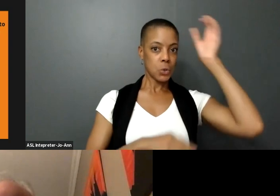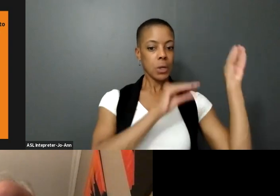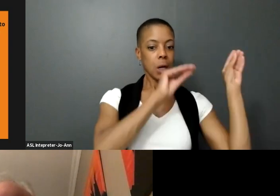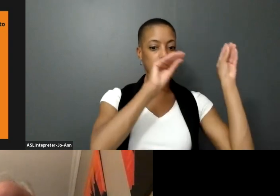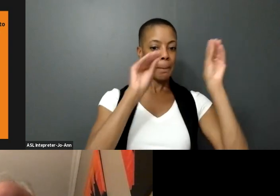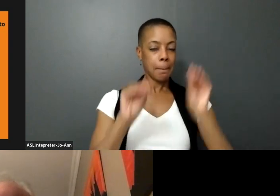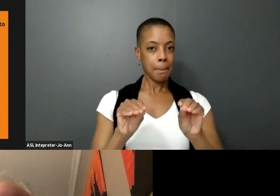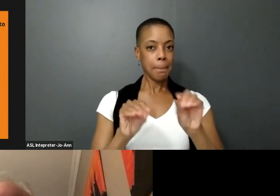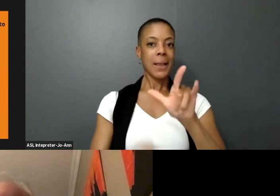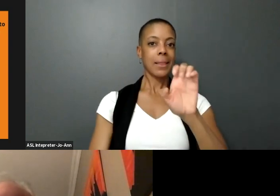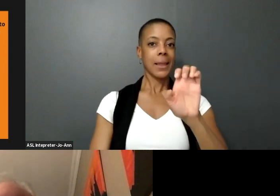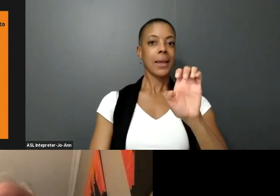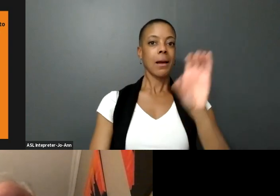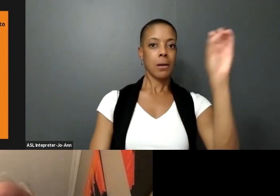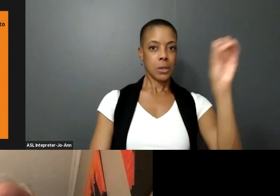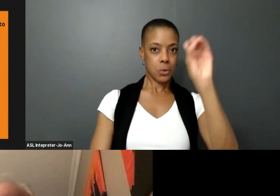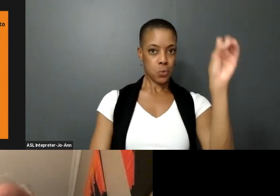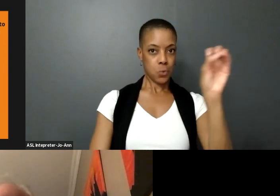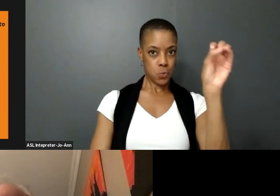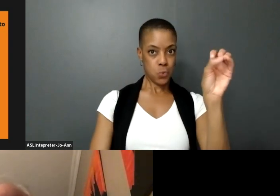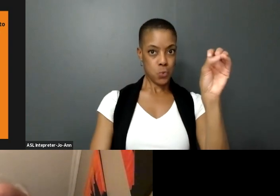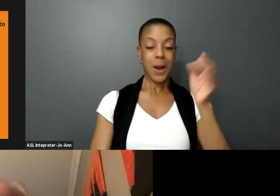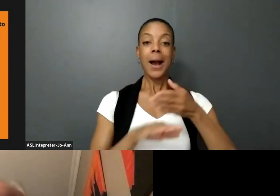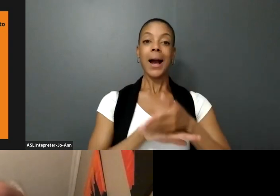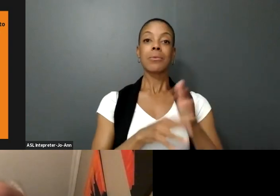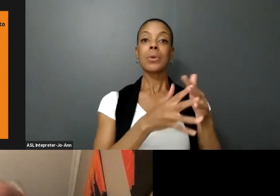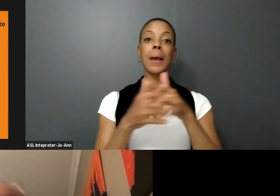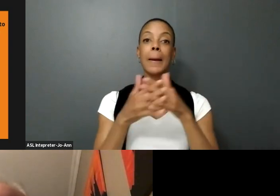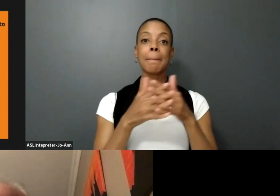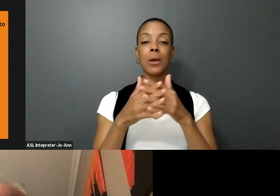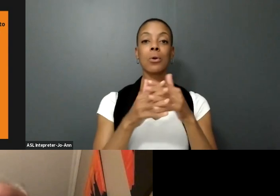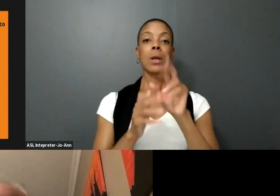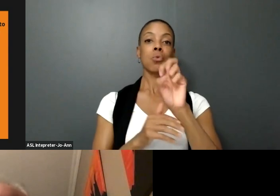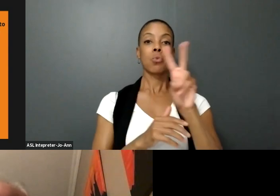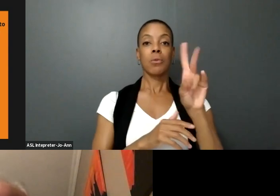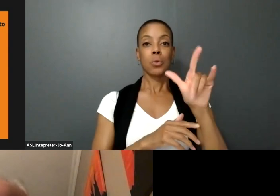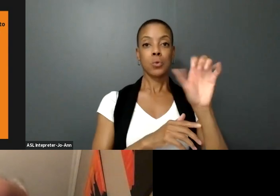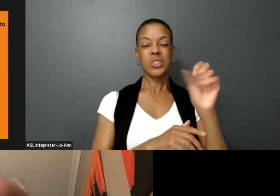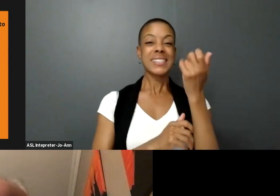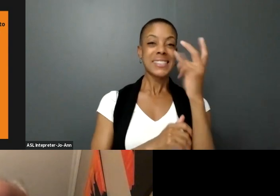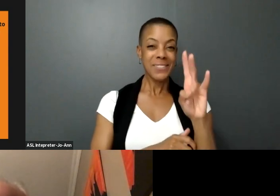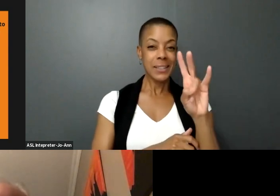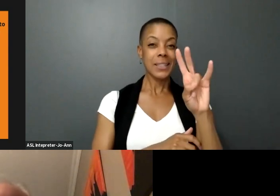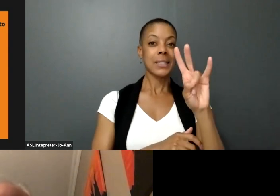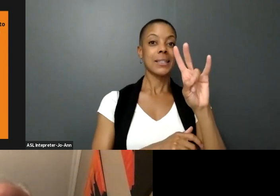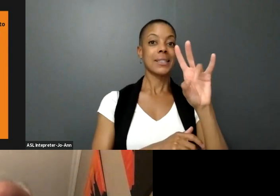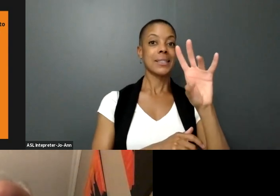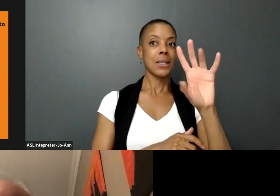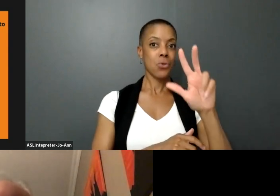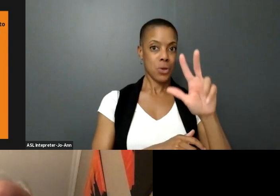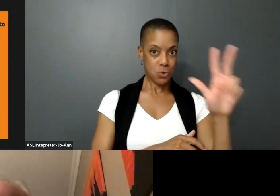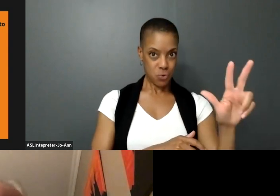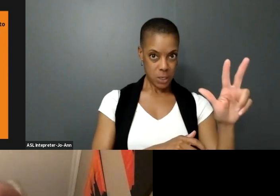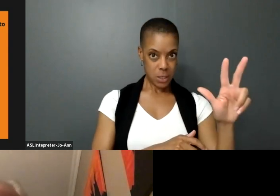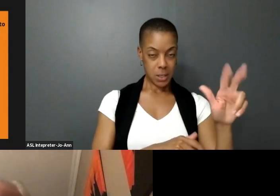Ontario frontier. After the American Revolution in 1783, The British, of course,